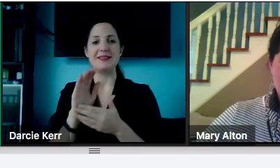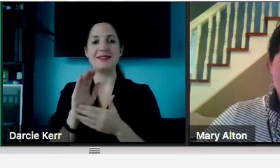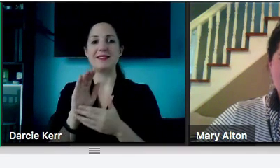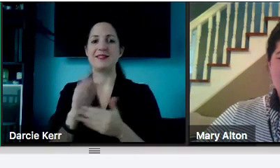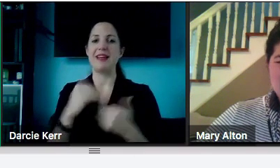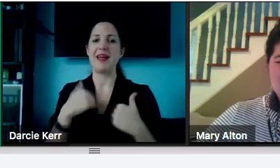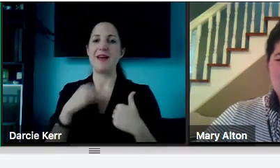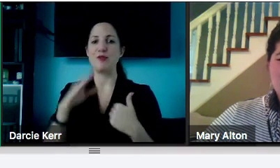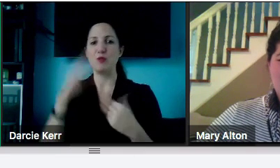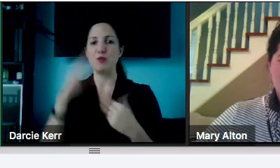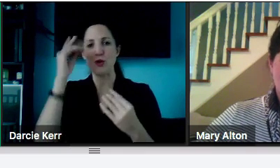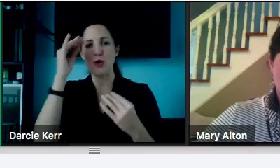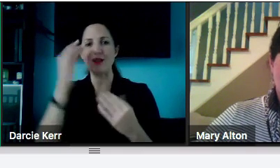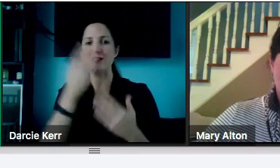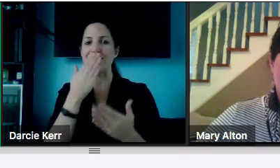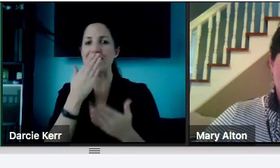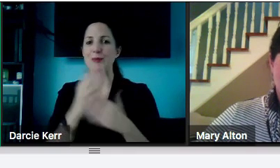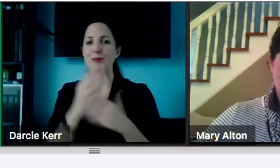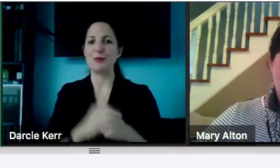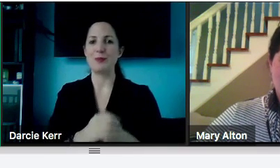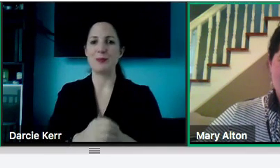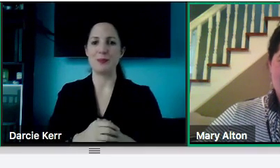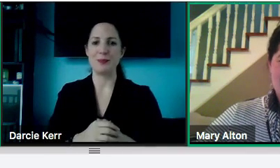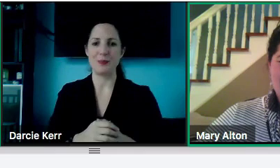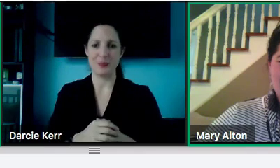much. My pleasure.